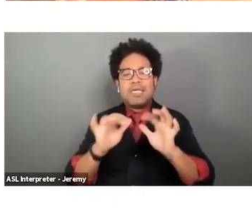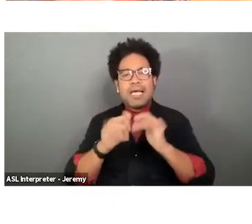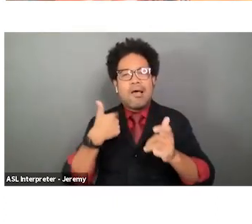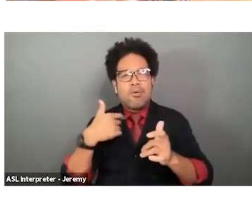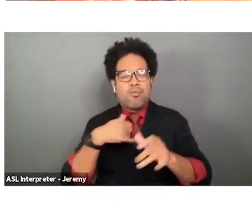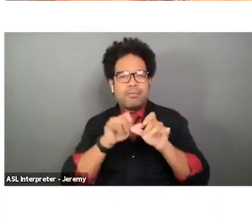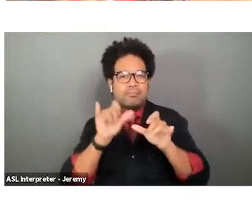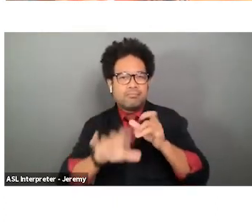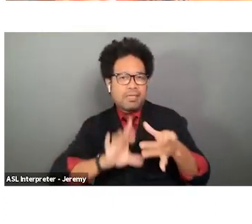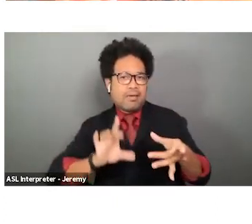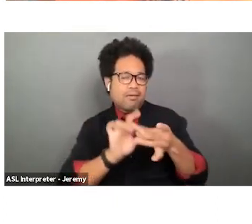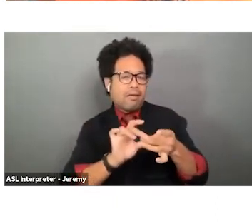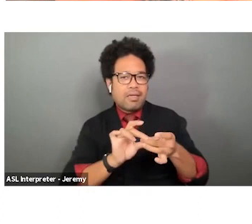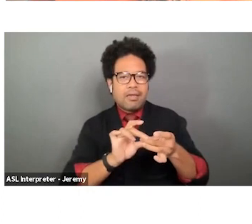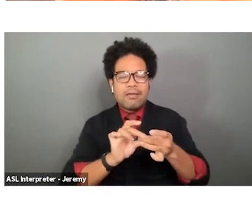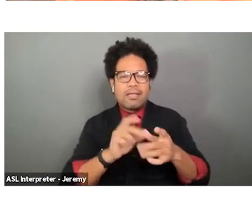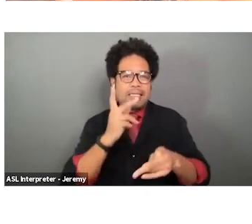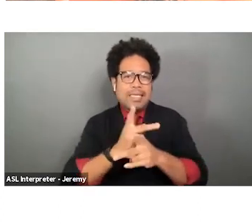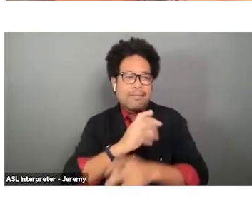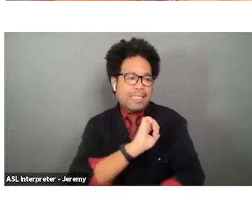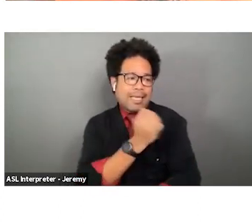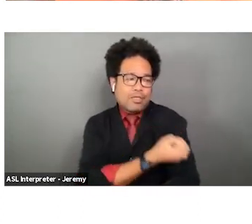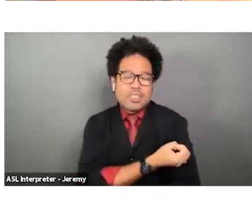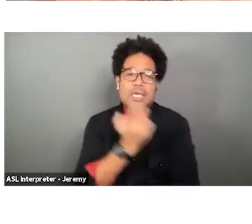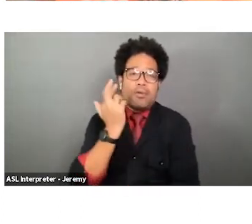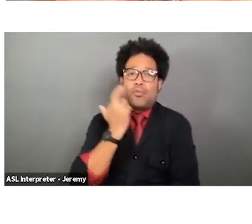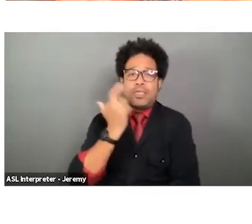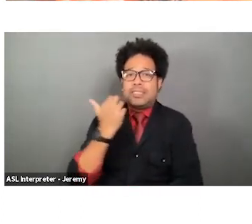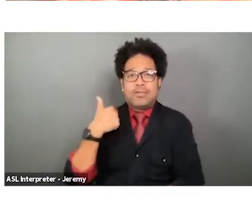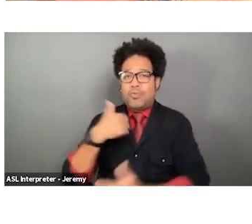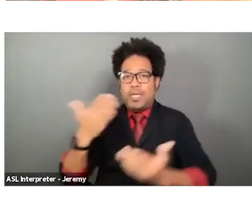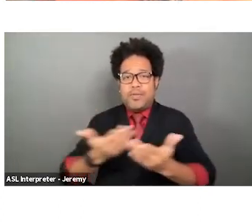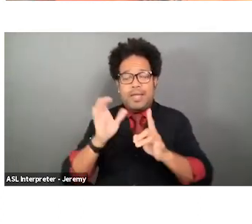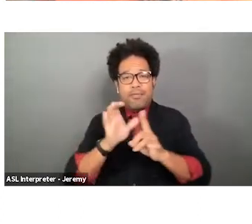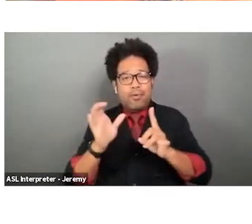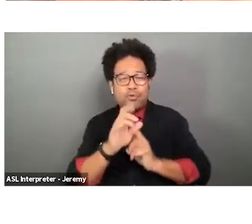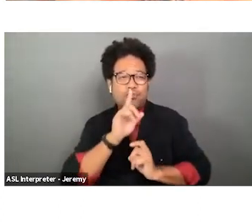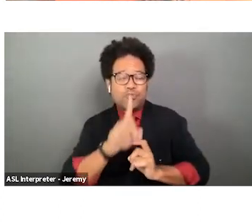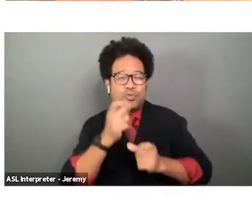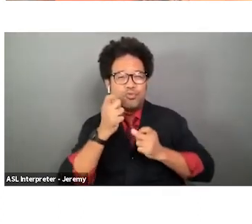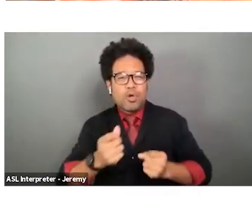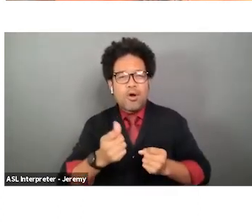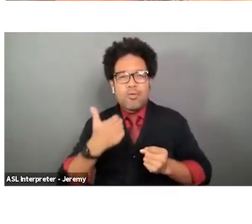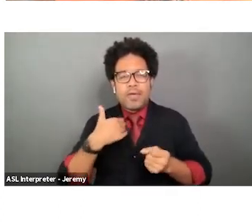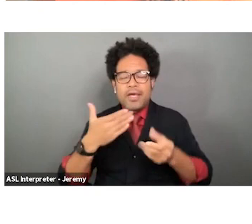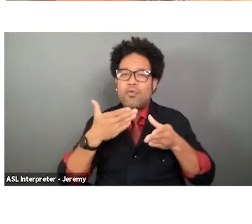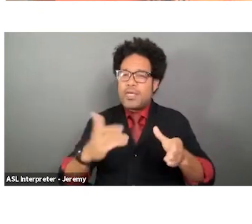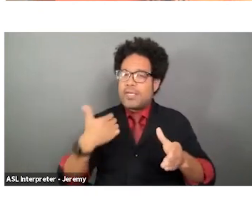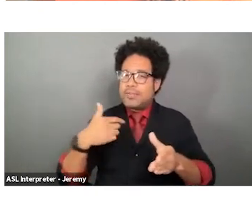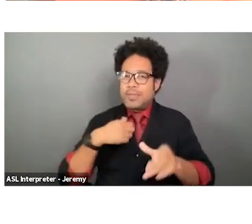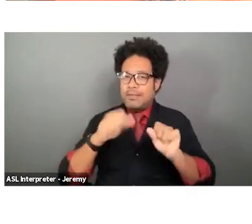stay energized, to realize why we're there, that, the culture is still strong, that there's ways that we can still stay connected and